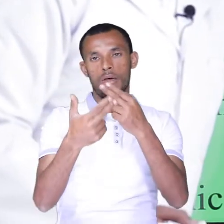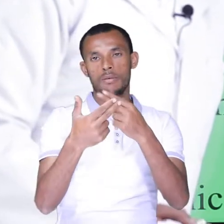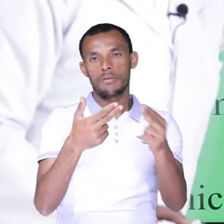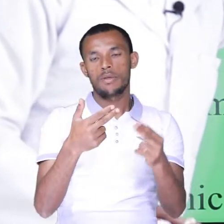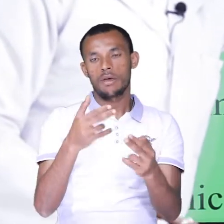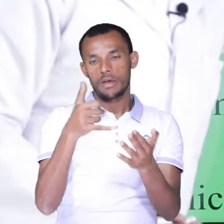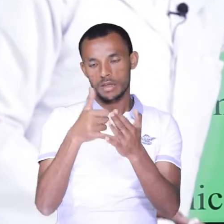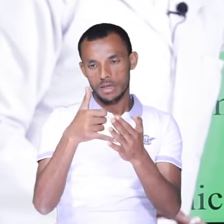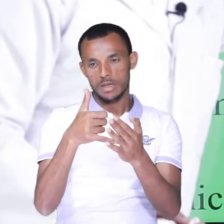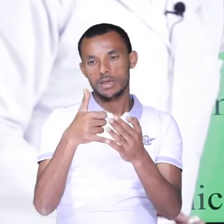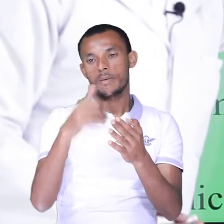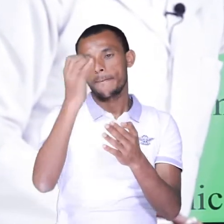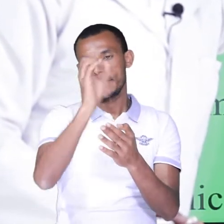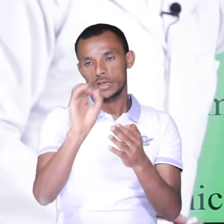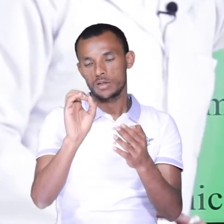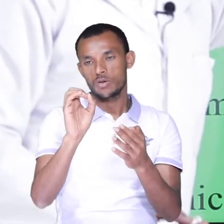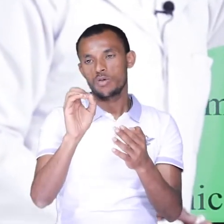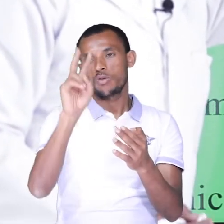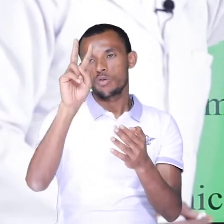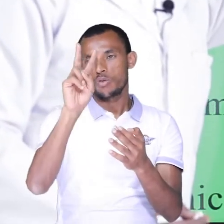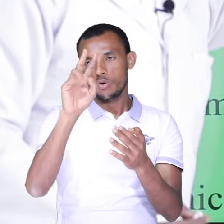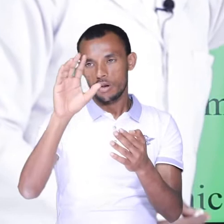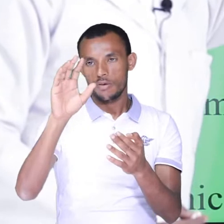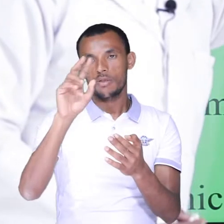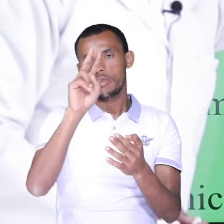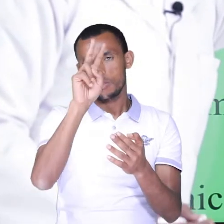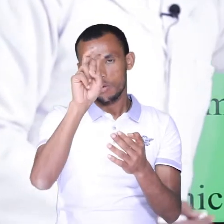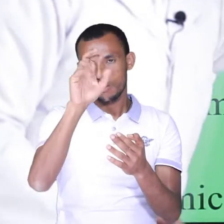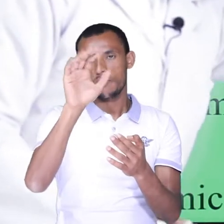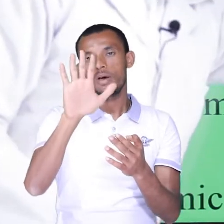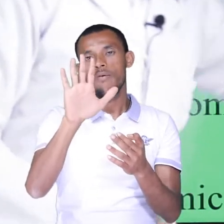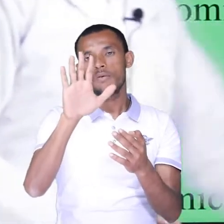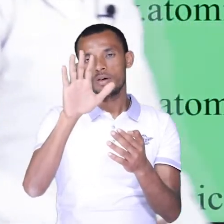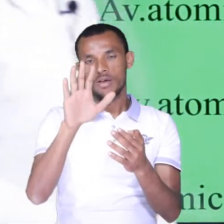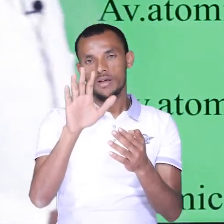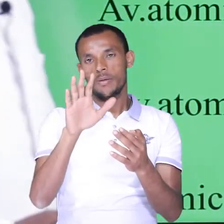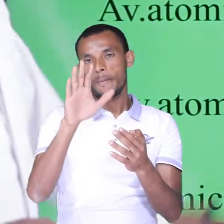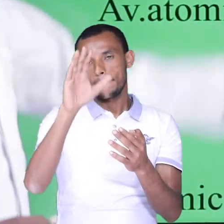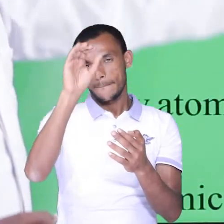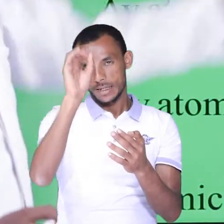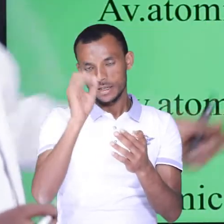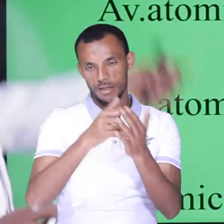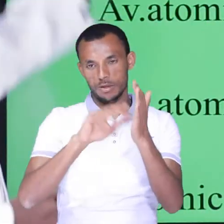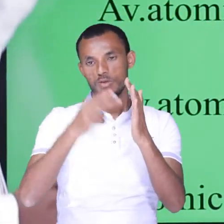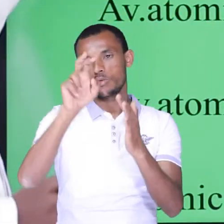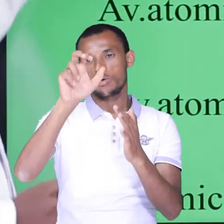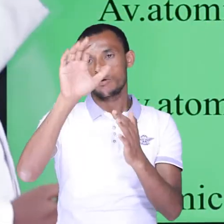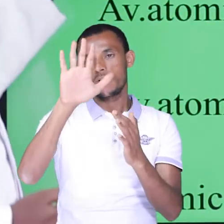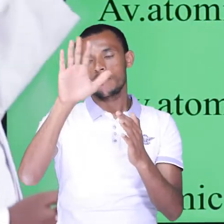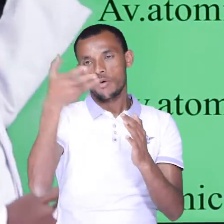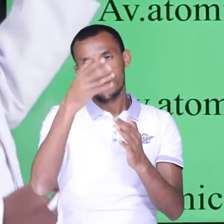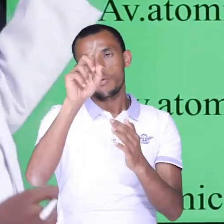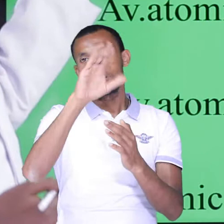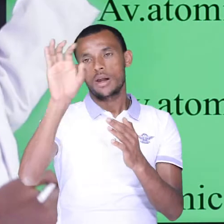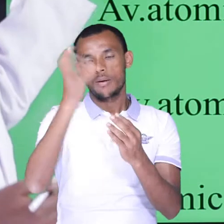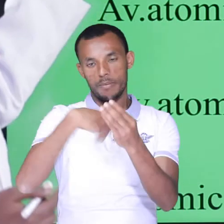its percentage abundance, which is 25%. 25% means 25 over 100 plus,